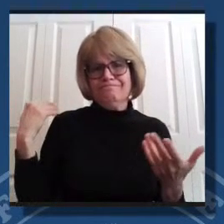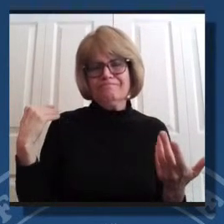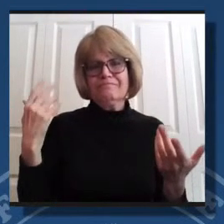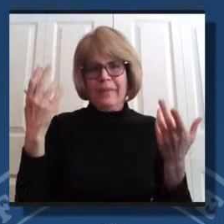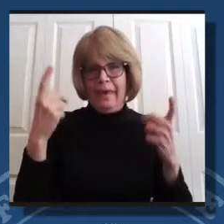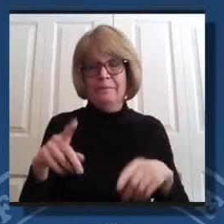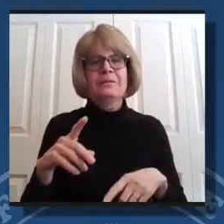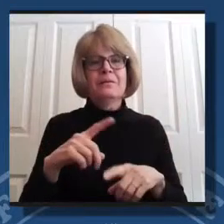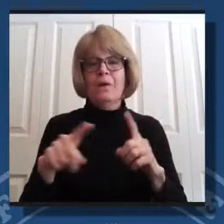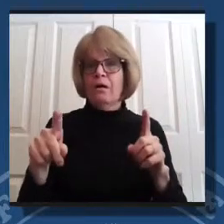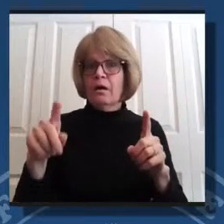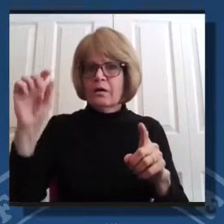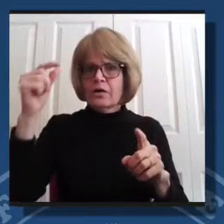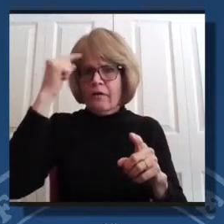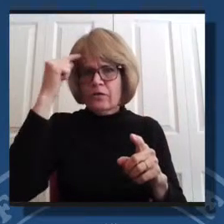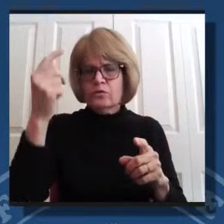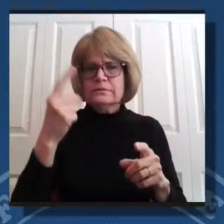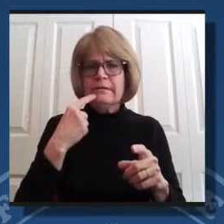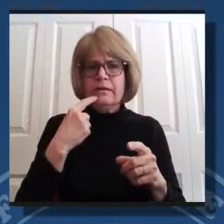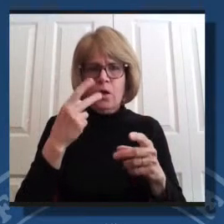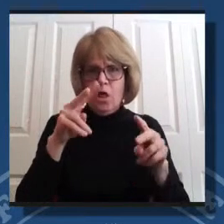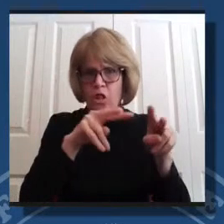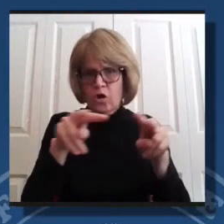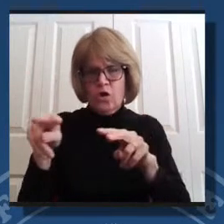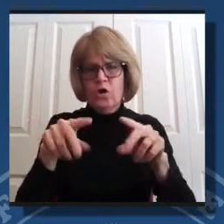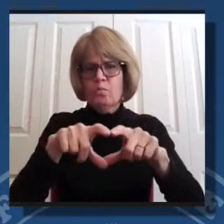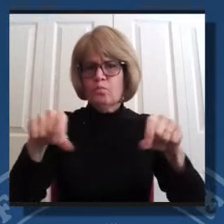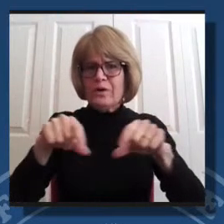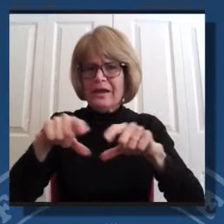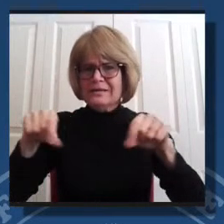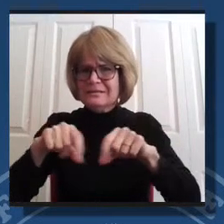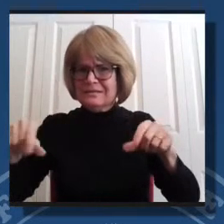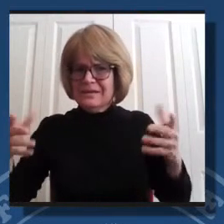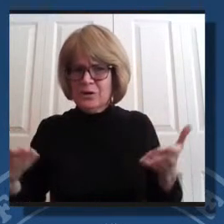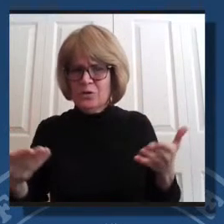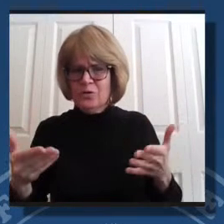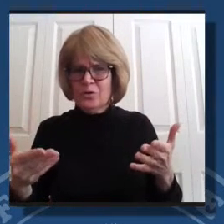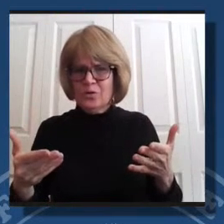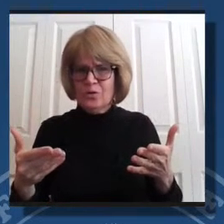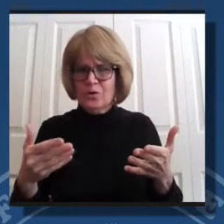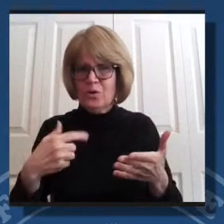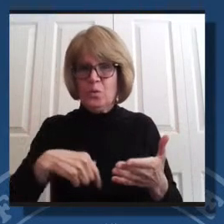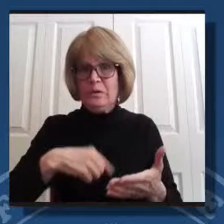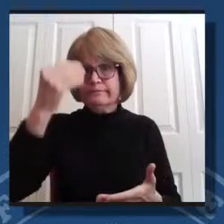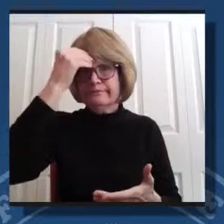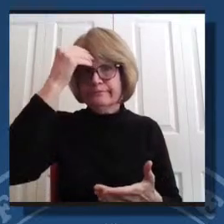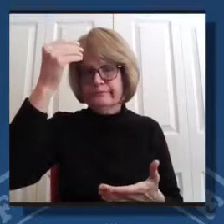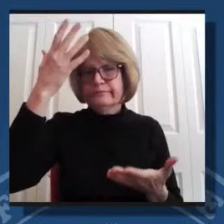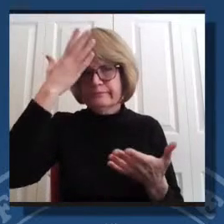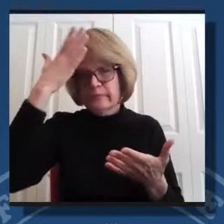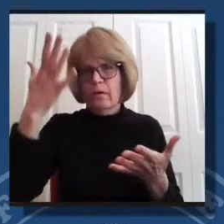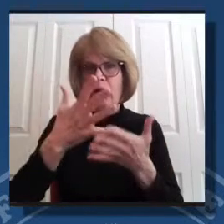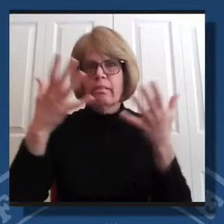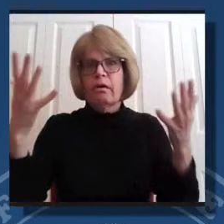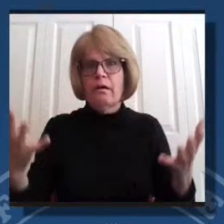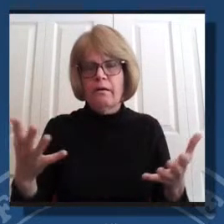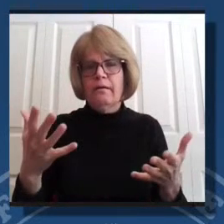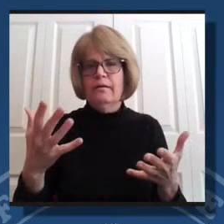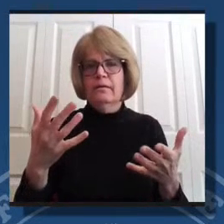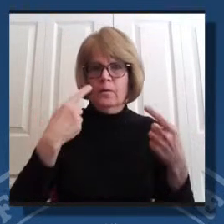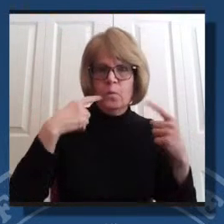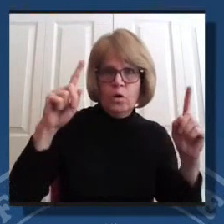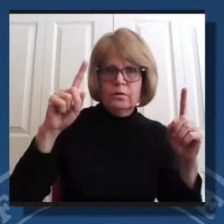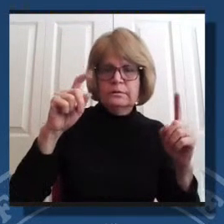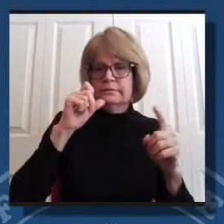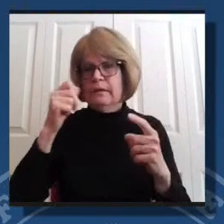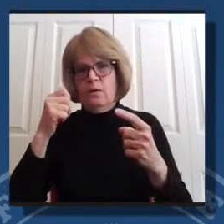mentioned, look at the bricks. We've learned a lot since those times about what works and what doesn't work, what's